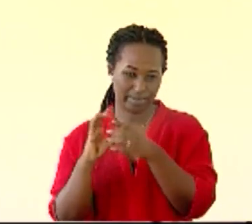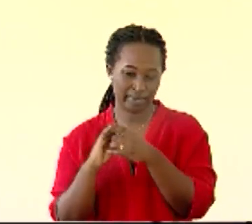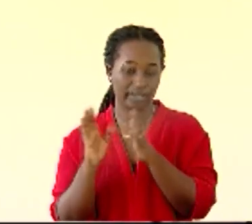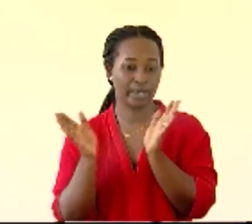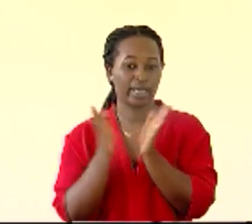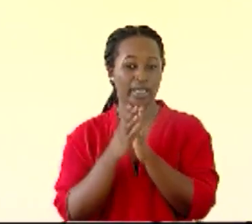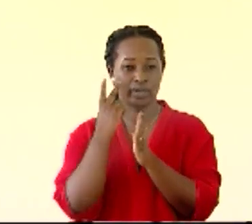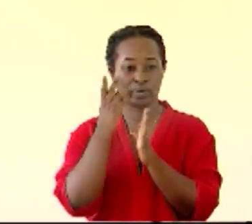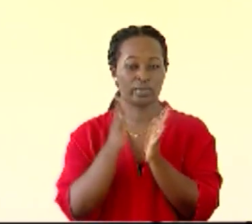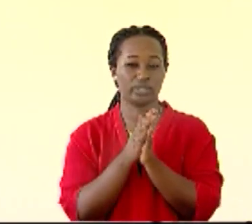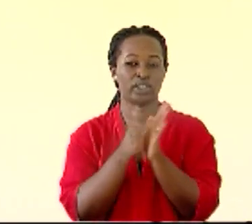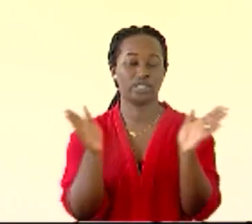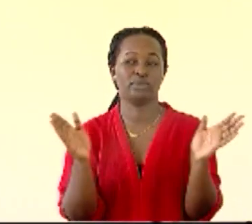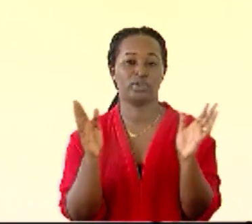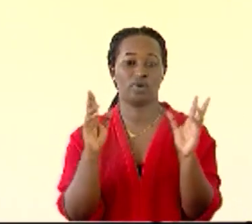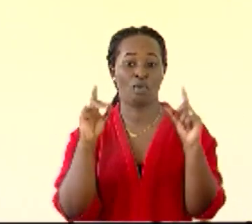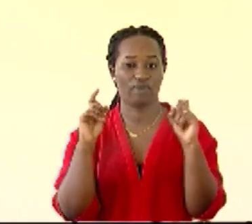and look at the general overview.